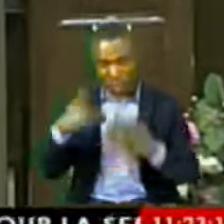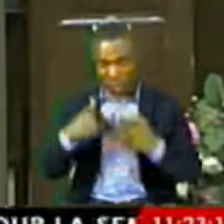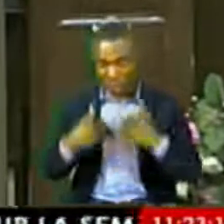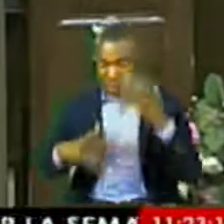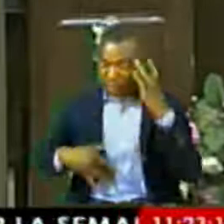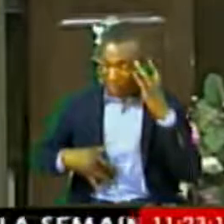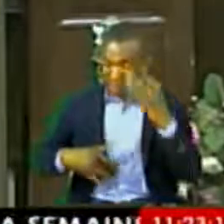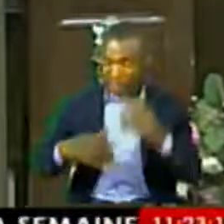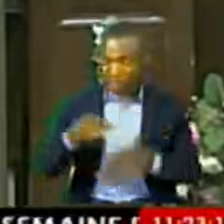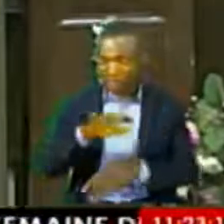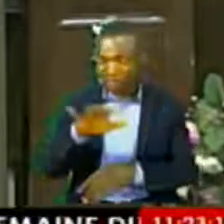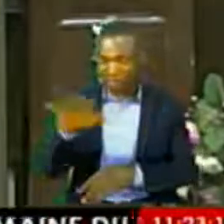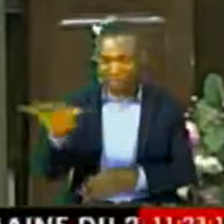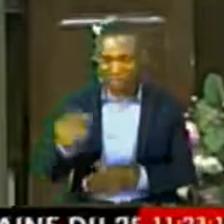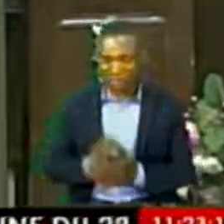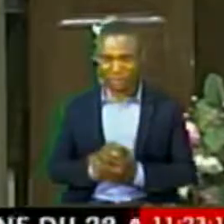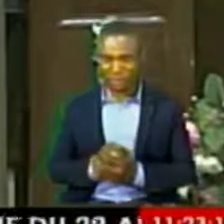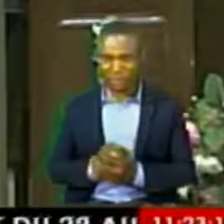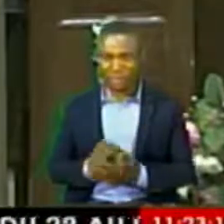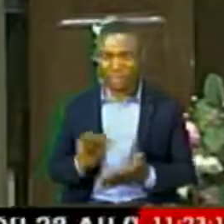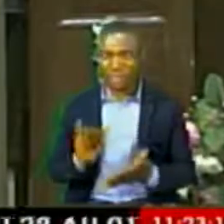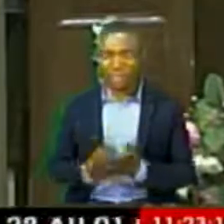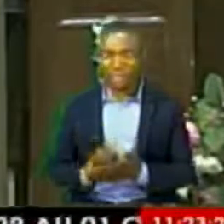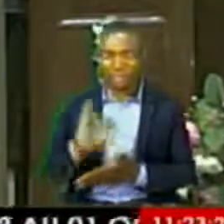It means there was somebody sick somewhere.